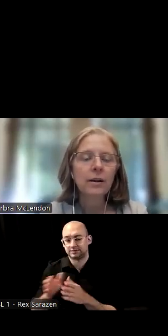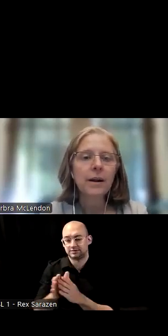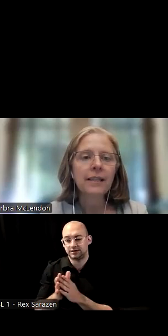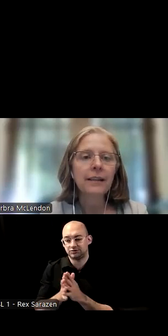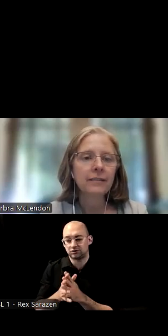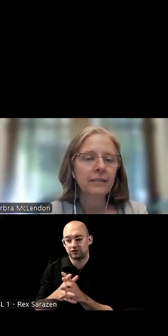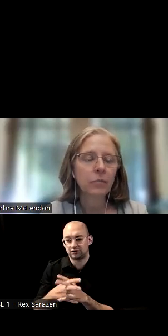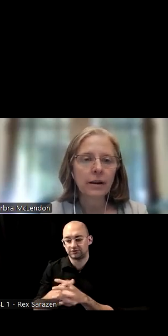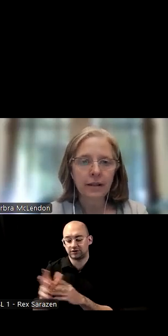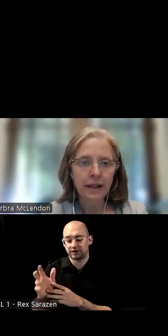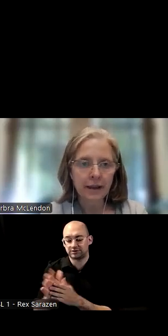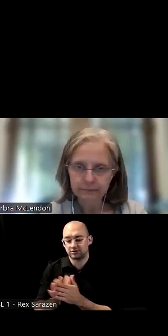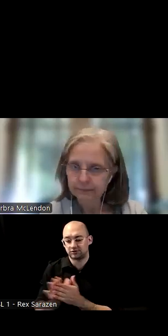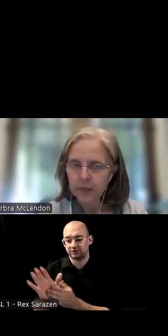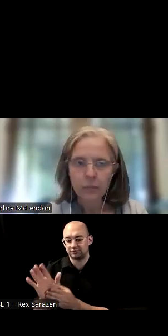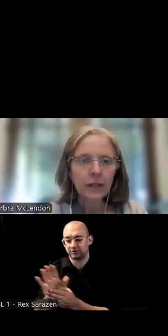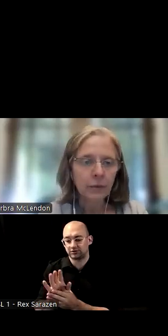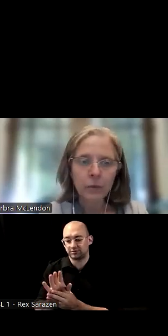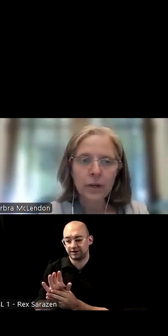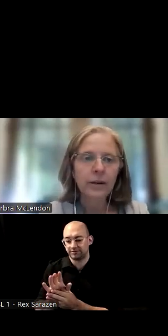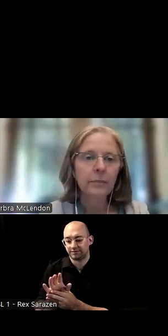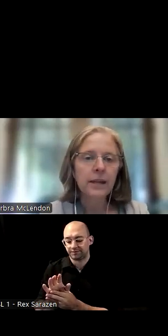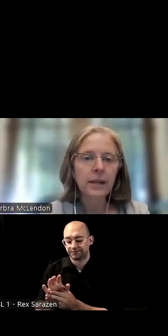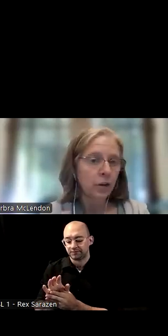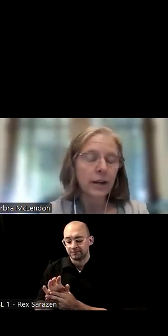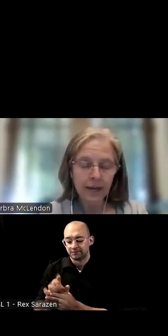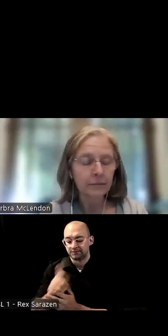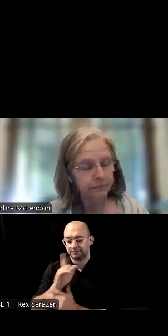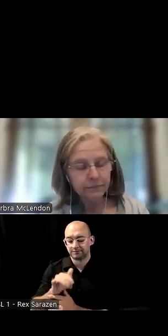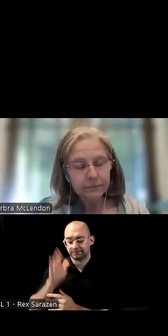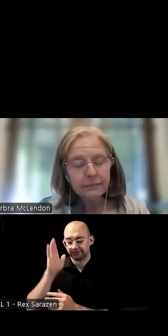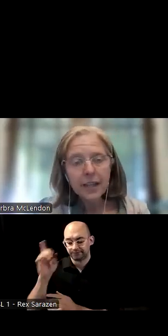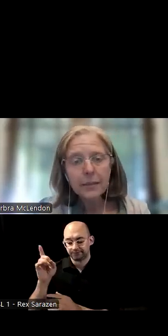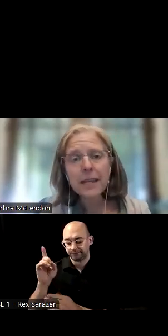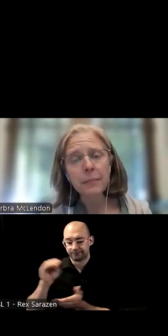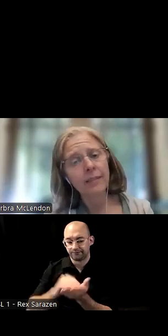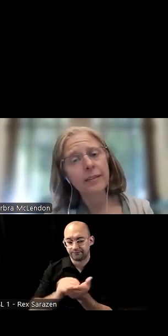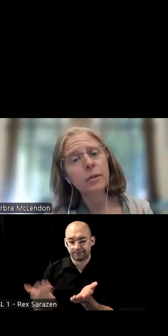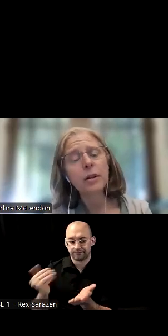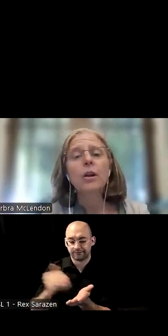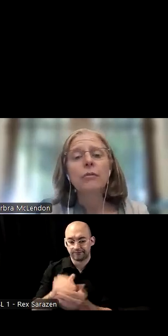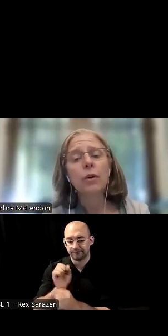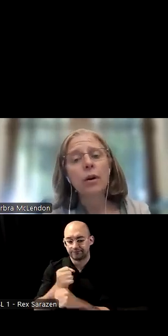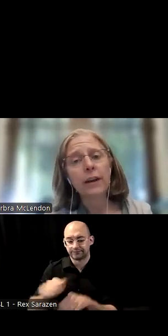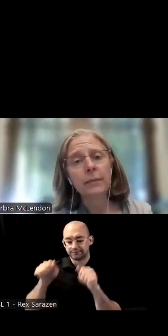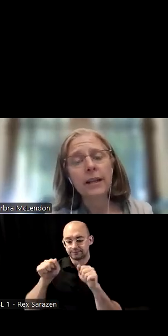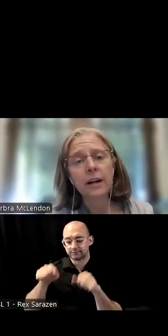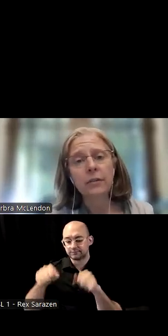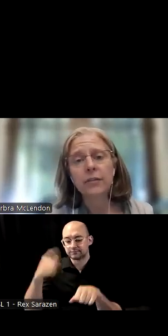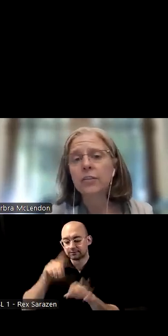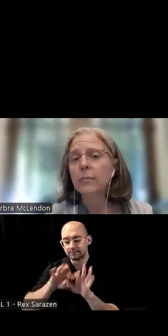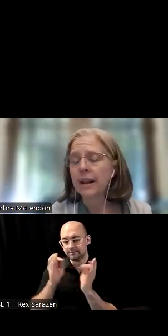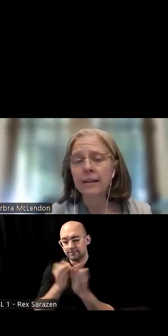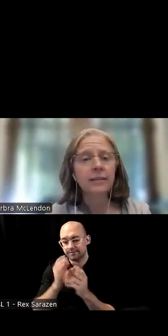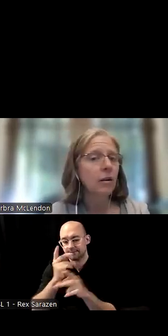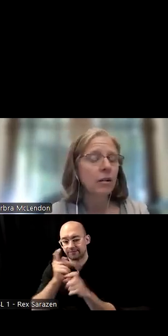So I think this is one that really could again make it possible for our family